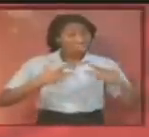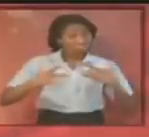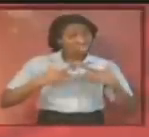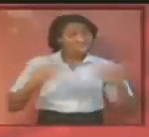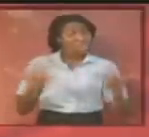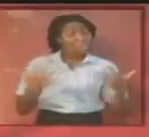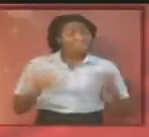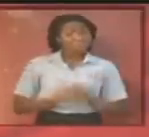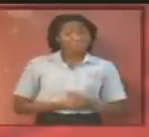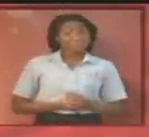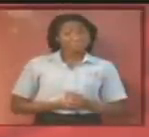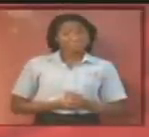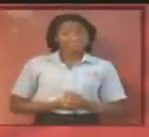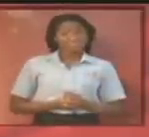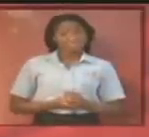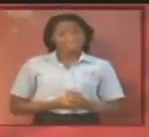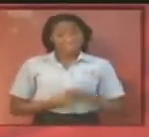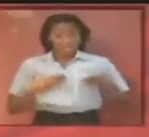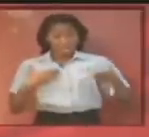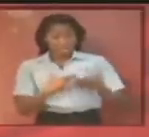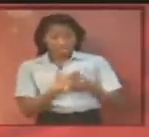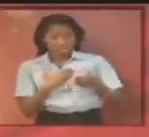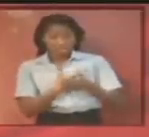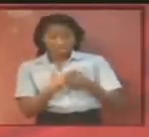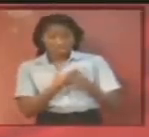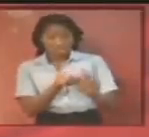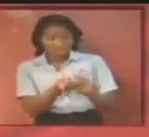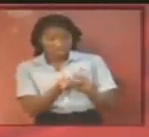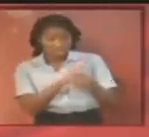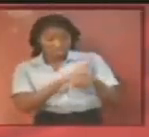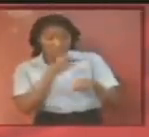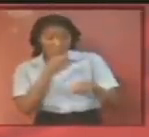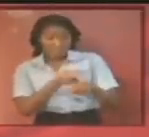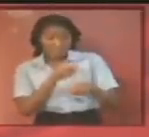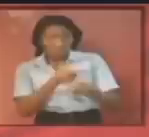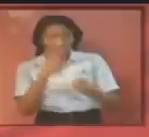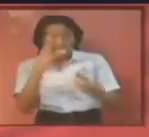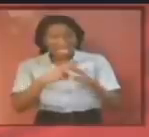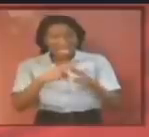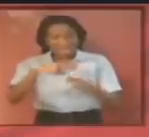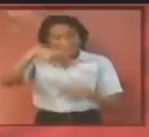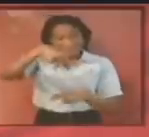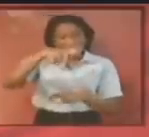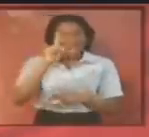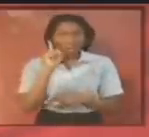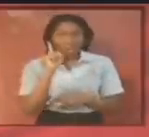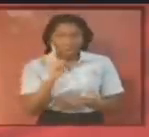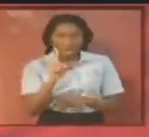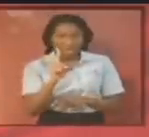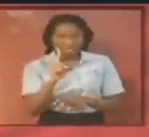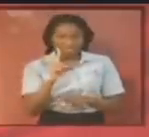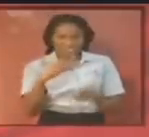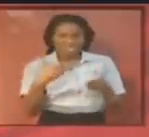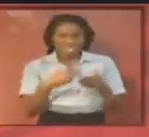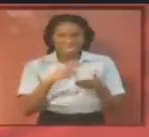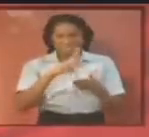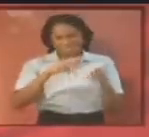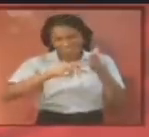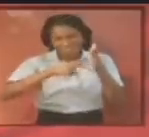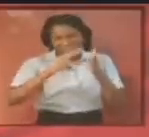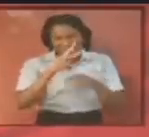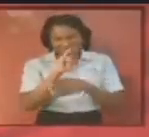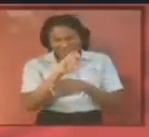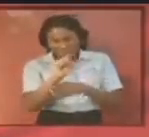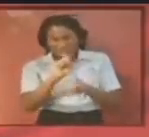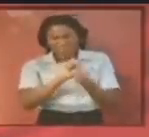of mutations in the part of the virus called the spike protein that is a major target for the protective immune response